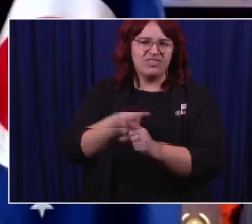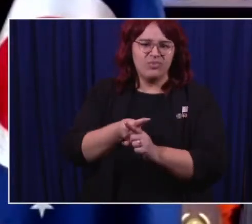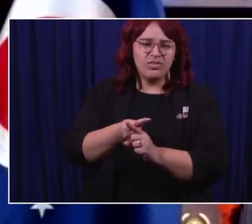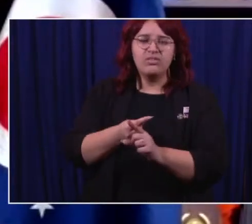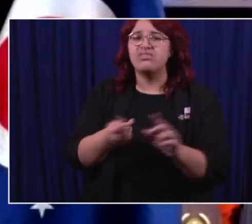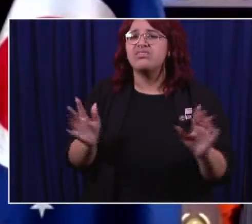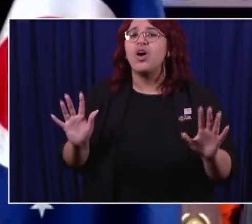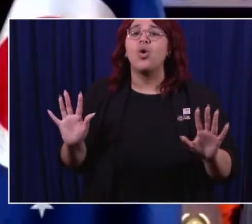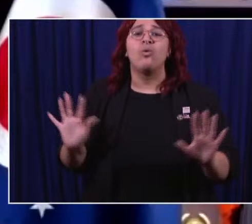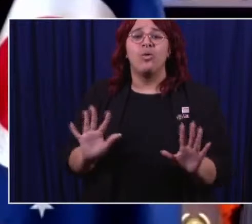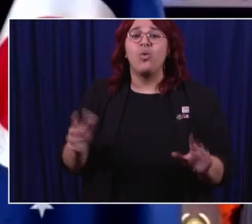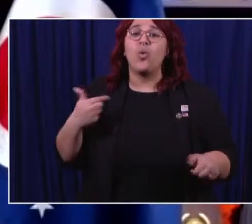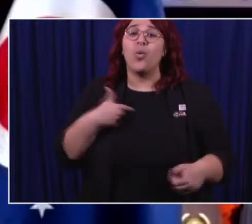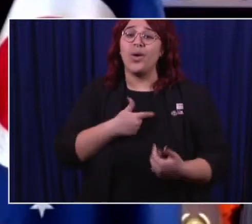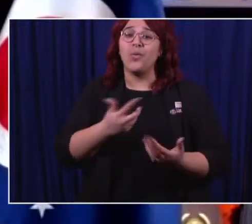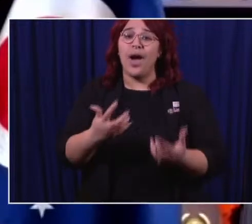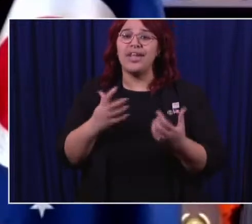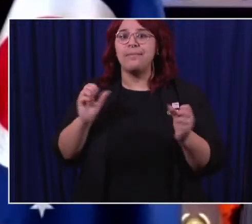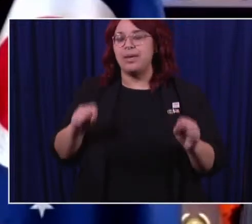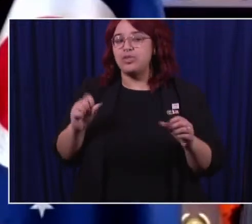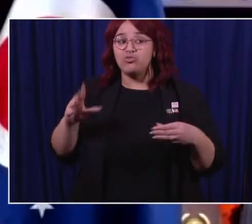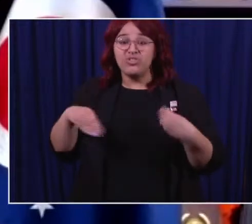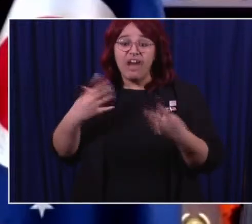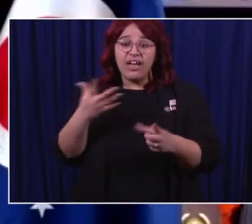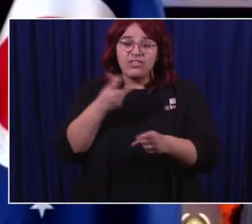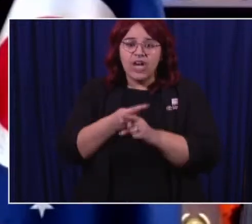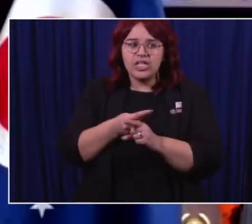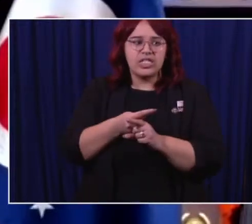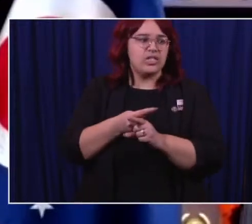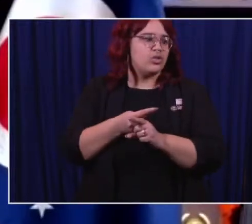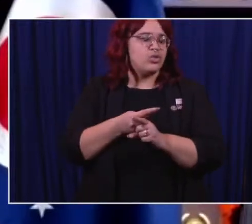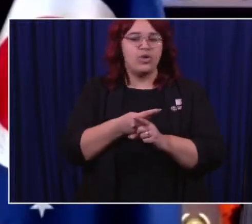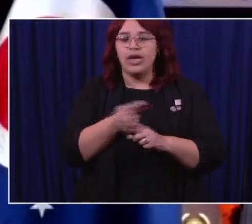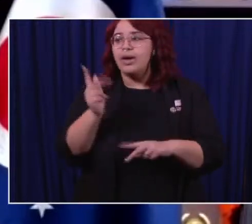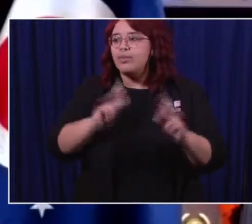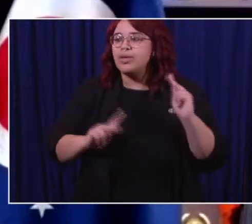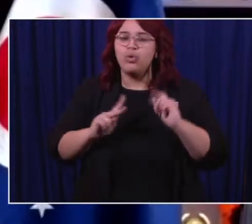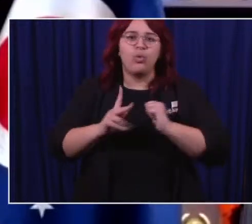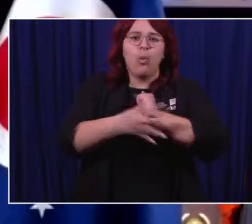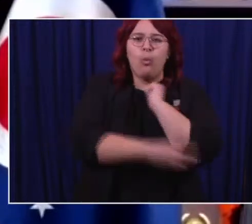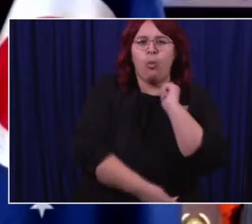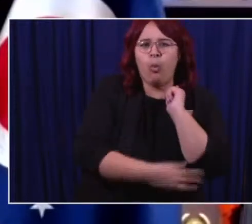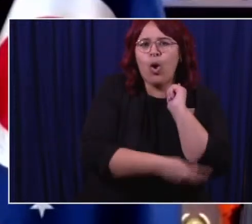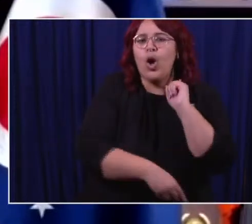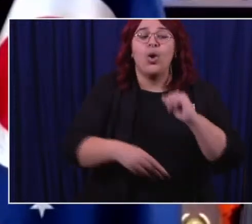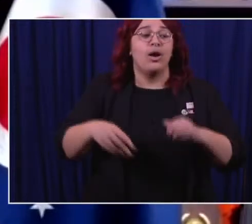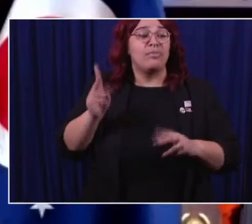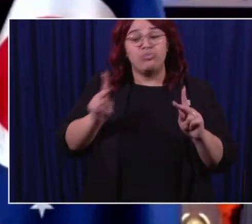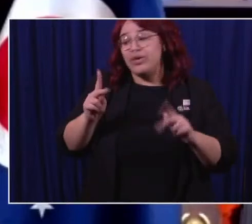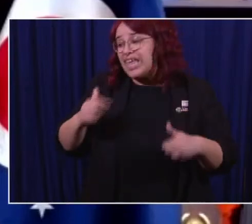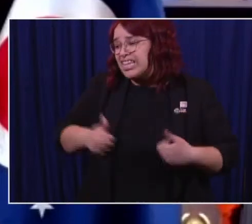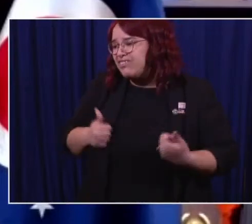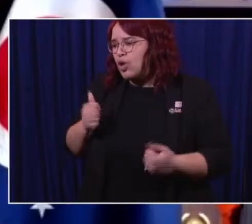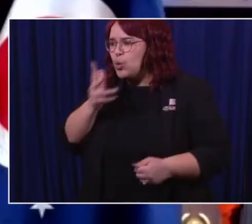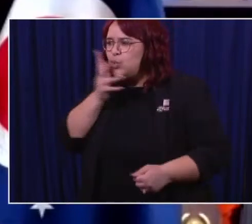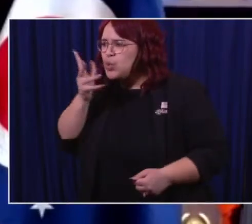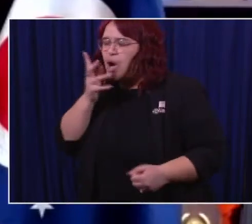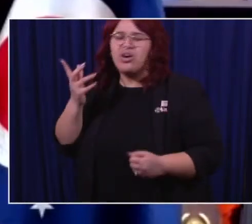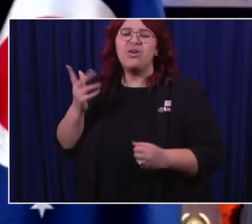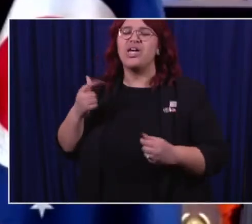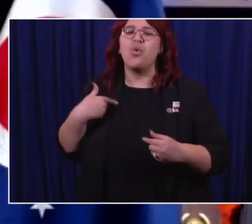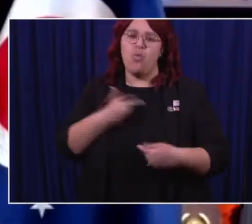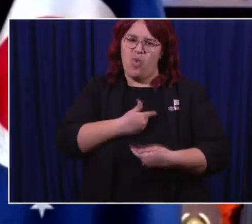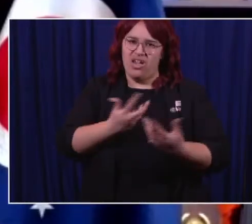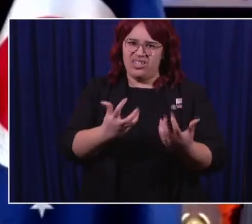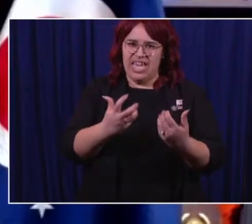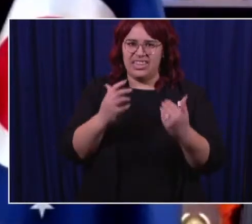who live in poverty, people maybe who are in rural Ohio who don't have. So there's been a real focus from the very beginning